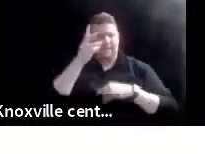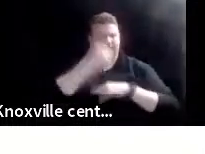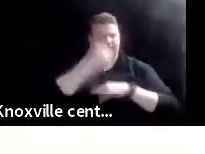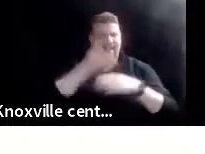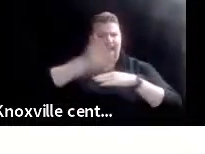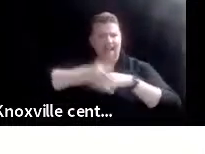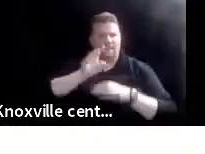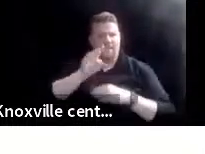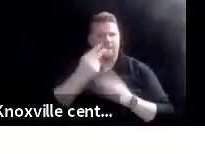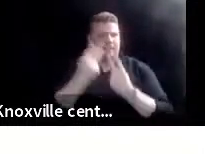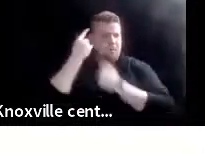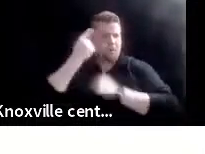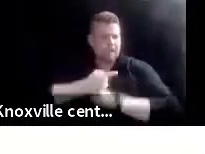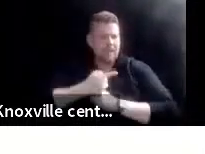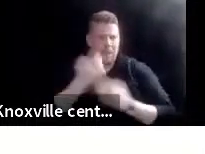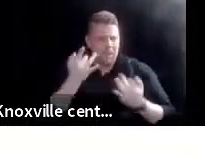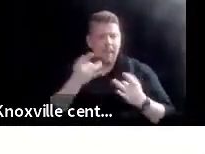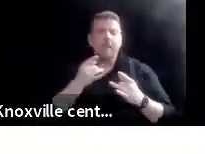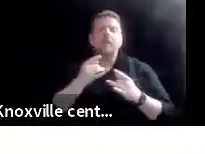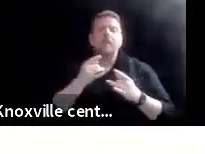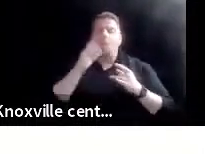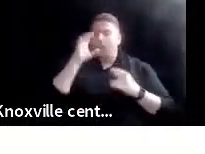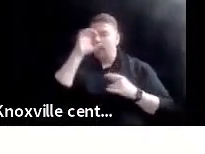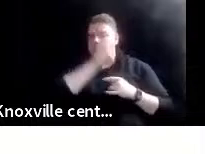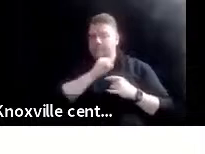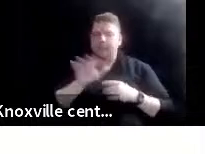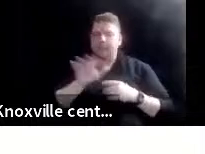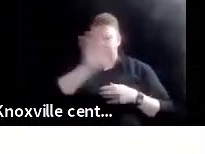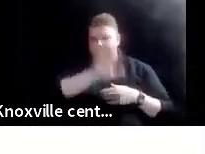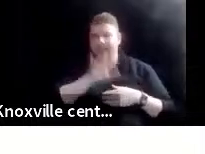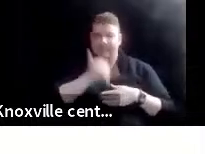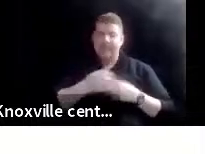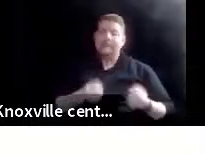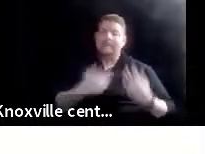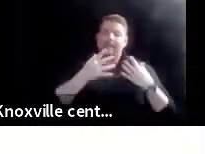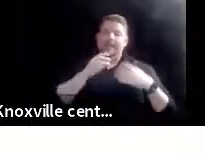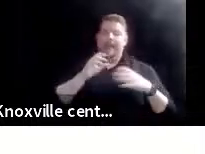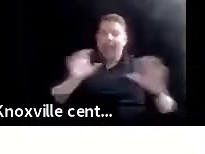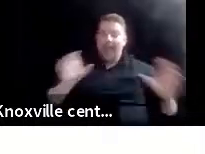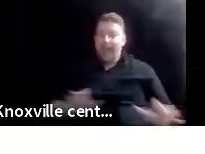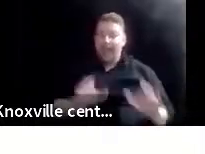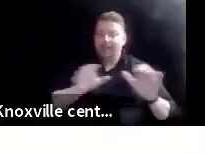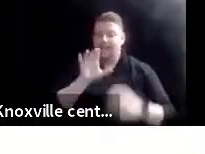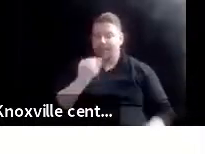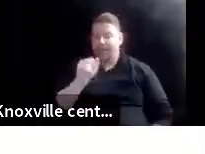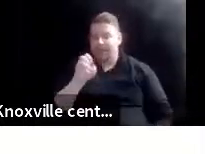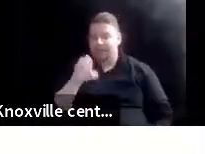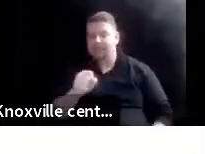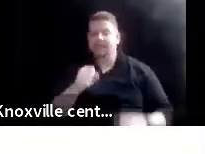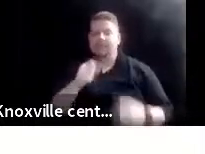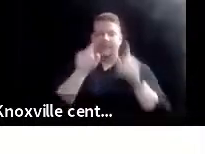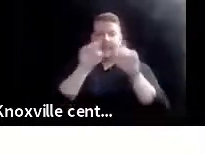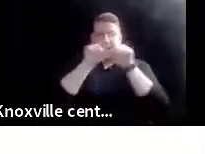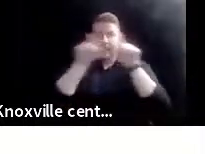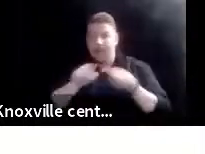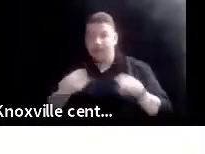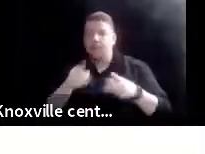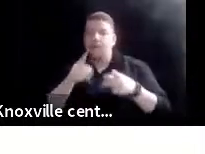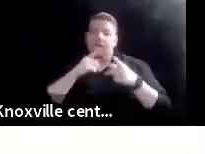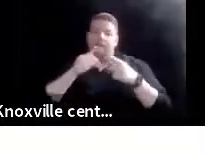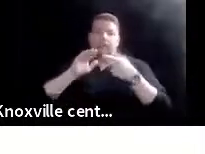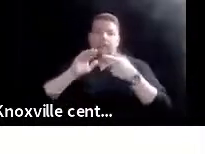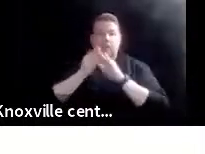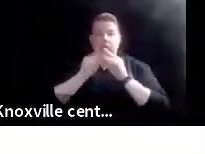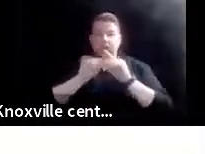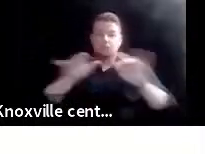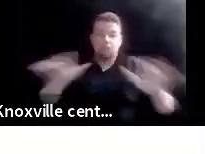Memorial Day? Well, we estimated at that time with the number of active cases and just the level of community